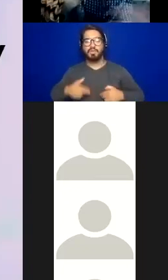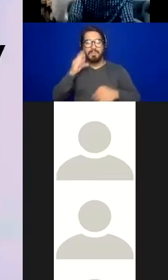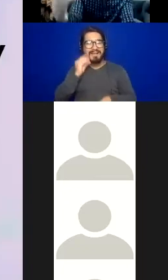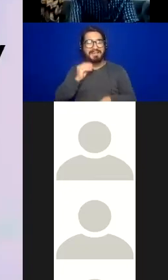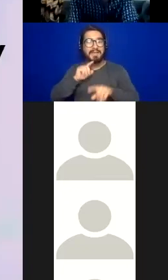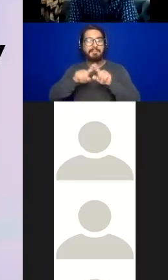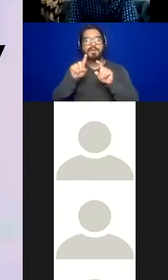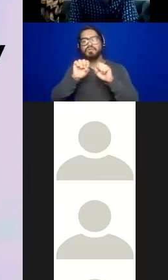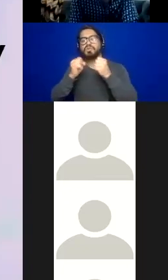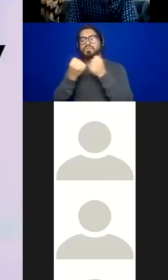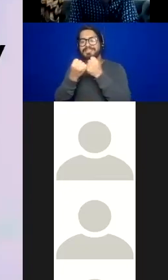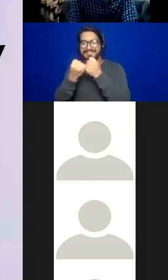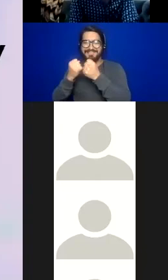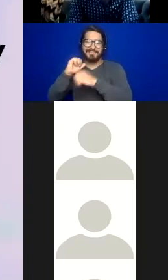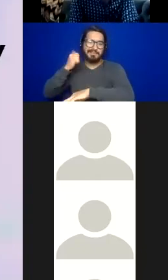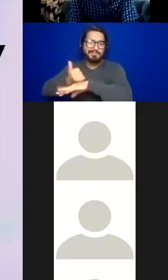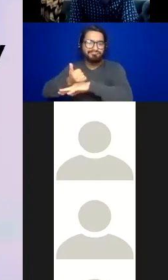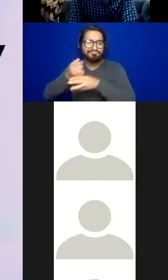that's the conclusion that I came to.